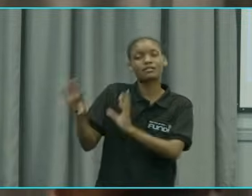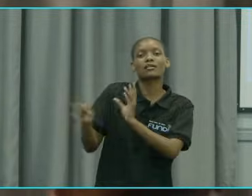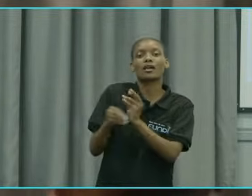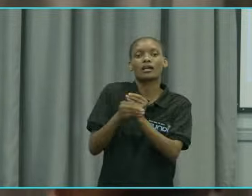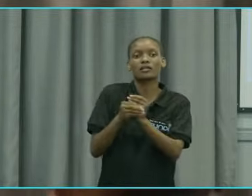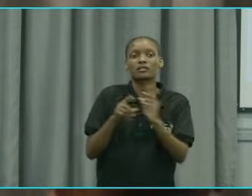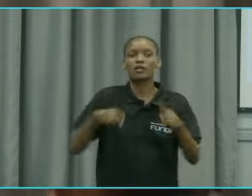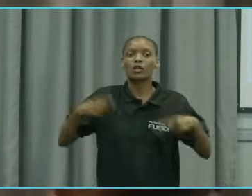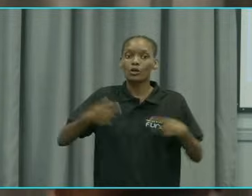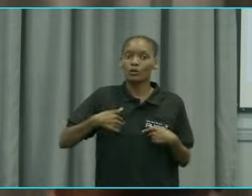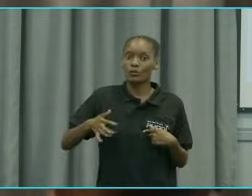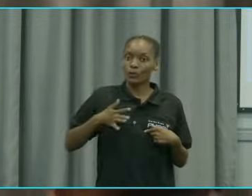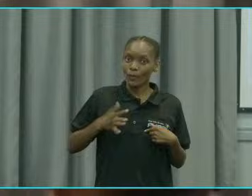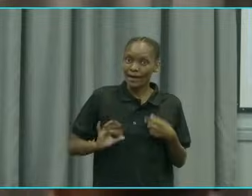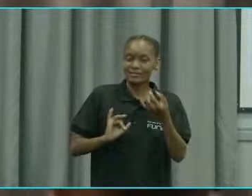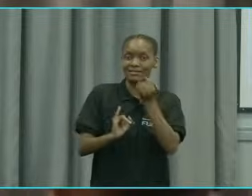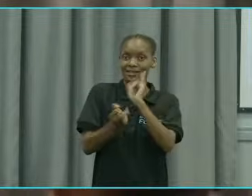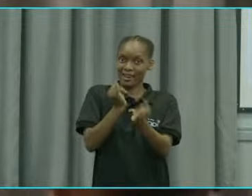11 types of focus schools.